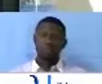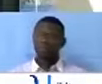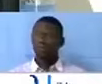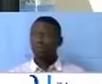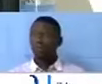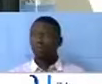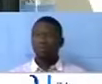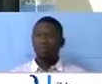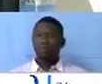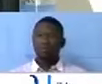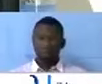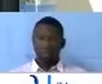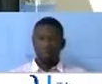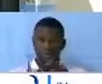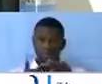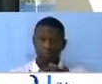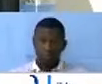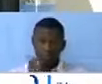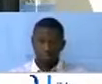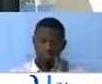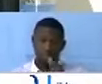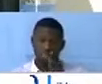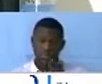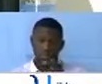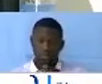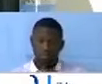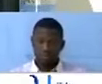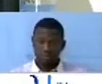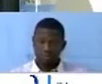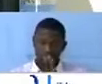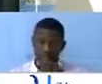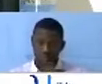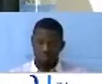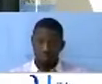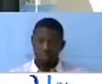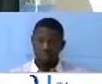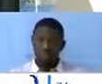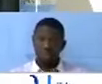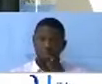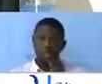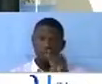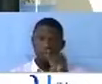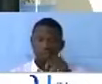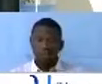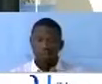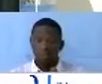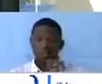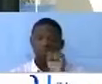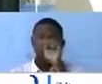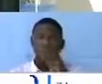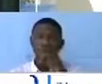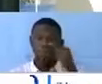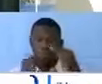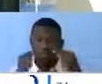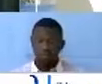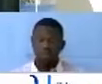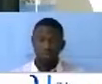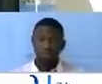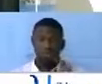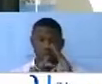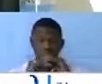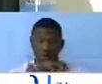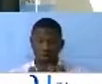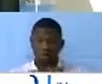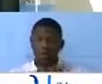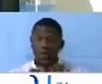putting it back to you, as you have sent it to me, that this is your testimony. It's not true.